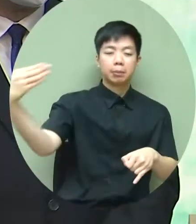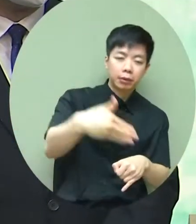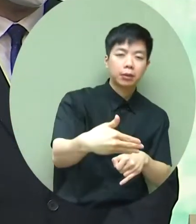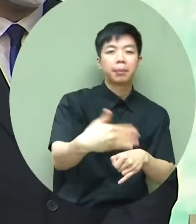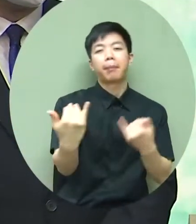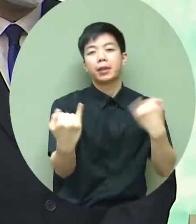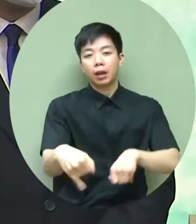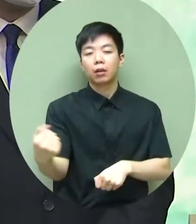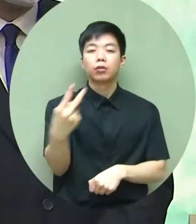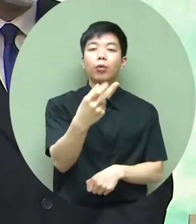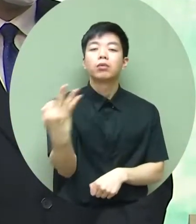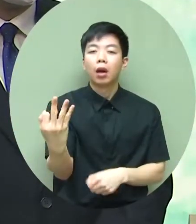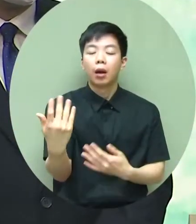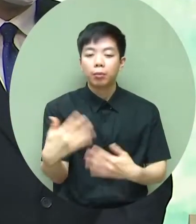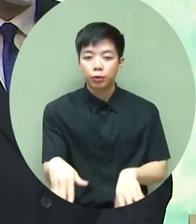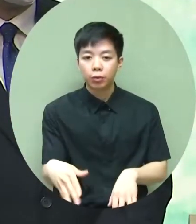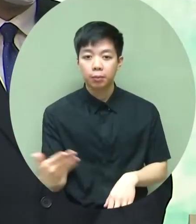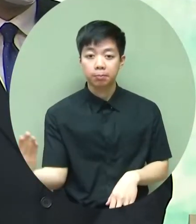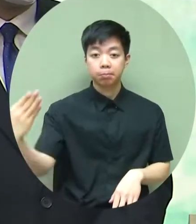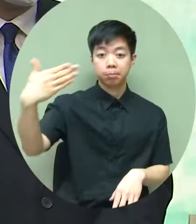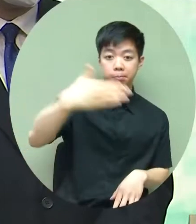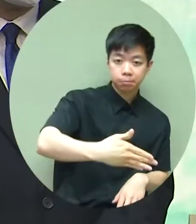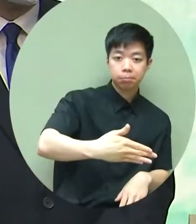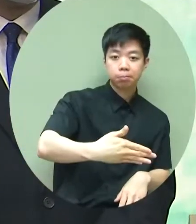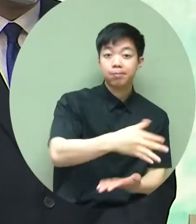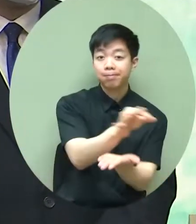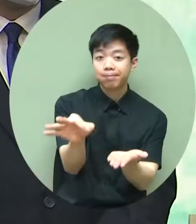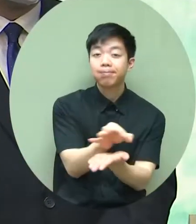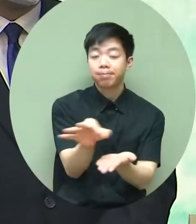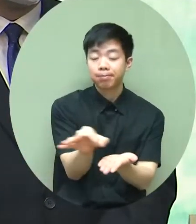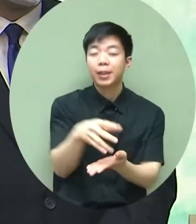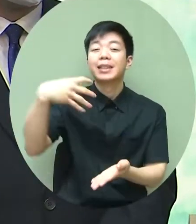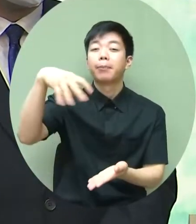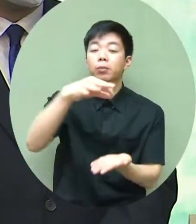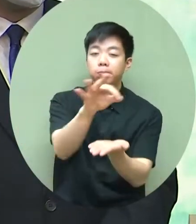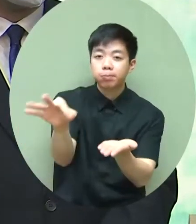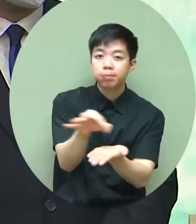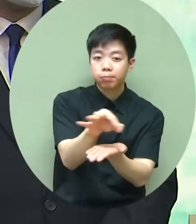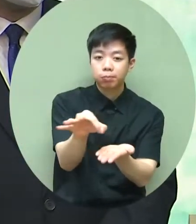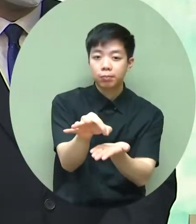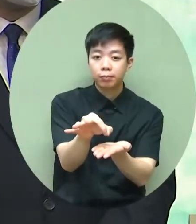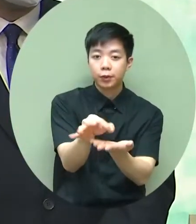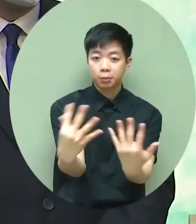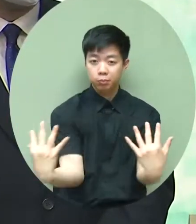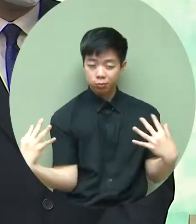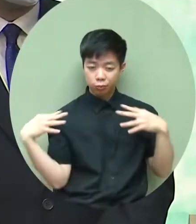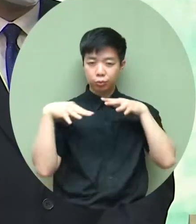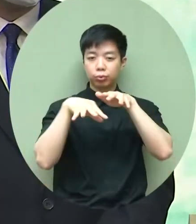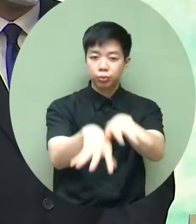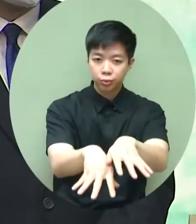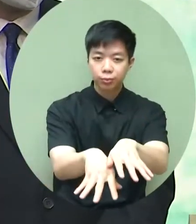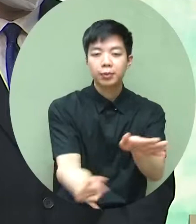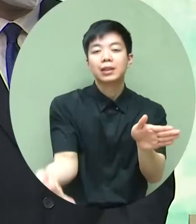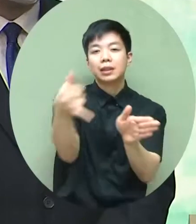like 2 to 3 trains. But after 2 to 3 trains, there would be one train that is empty. So it